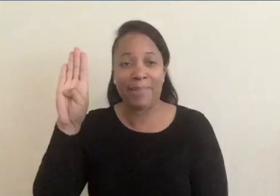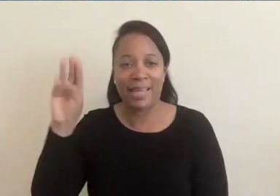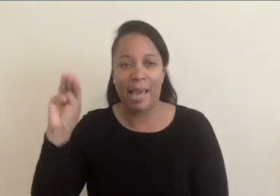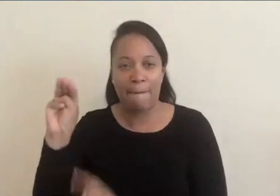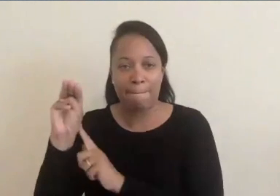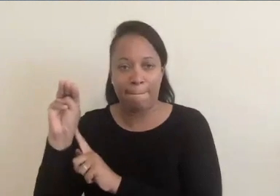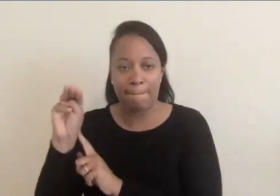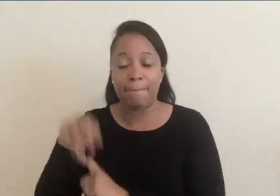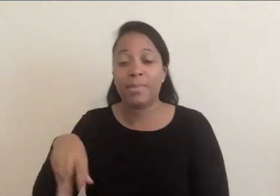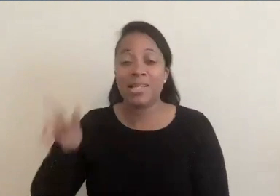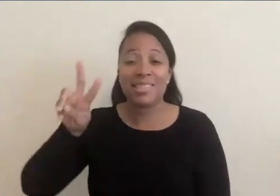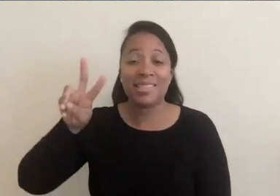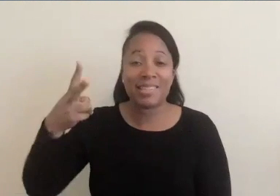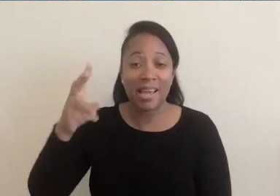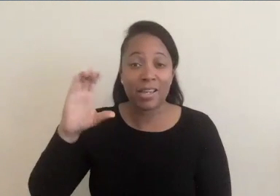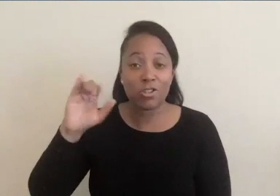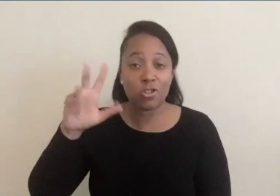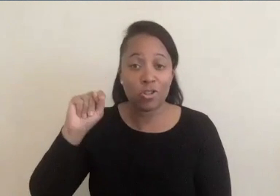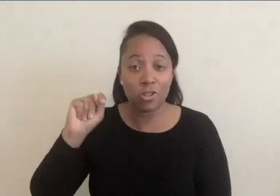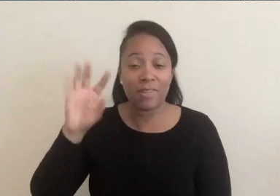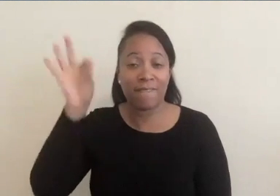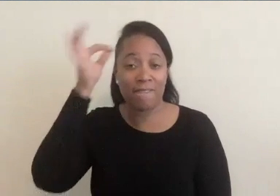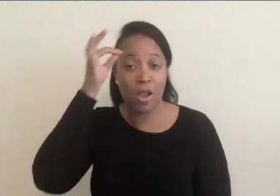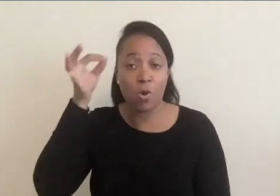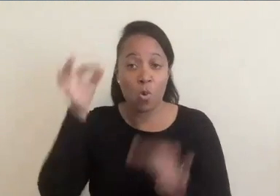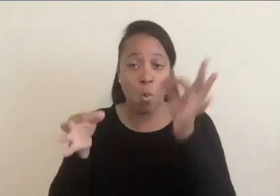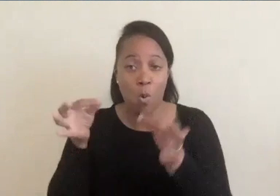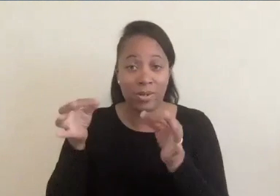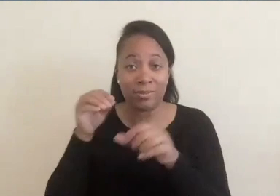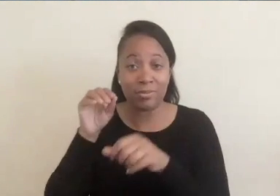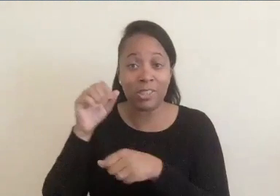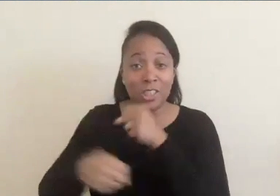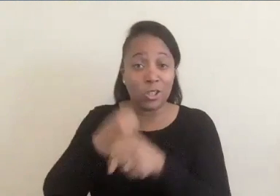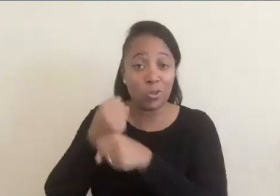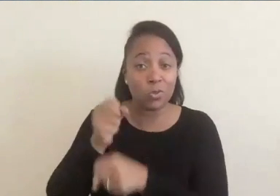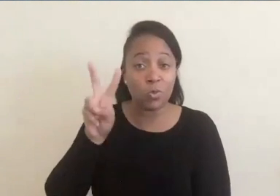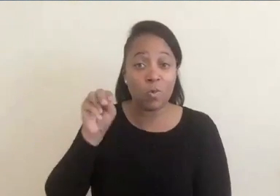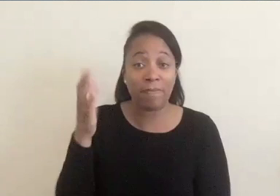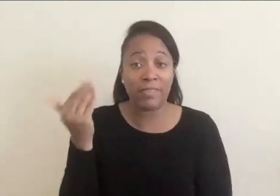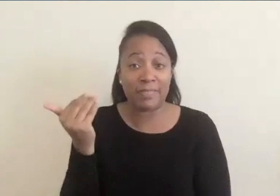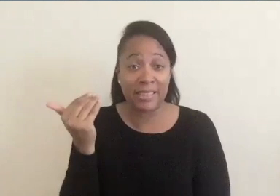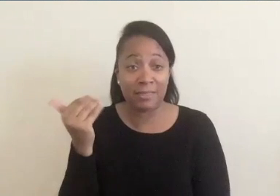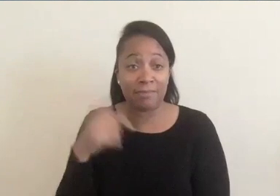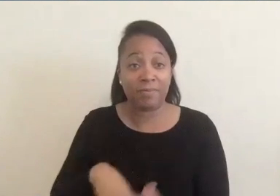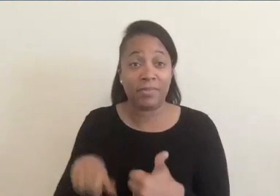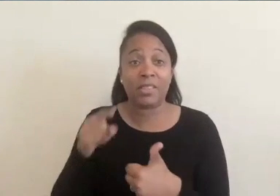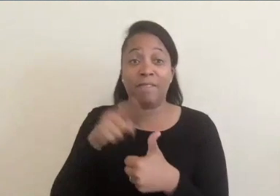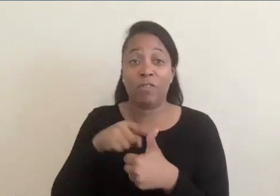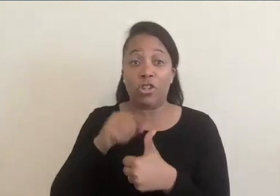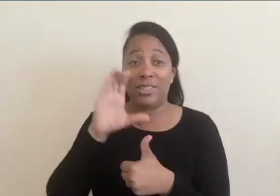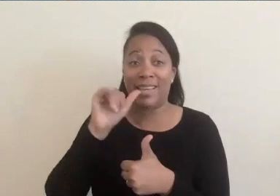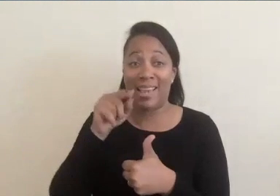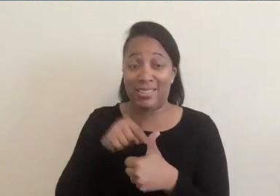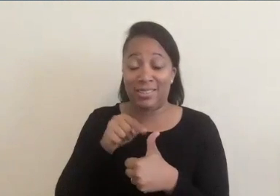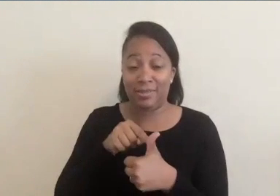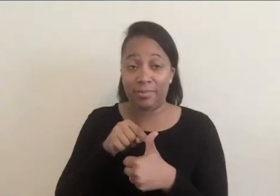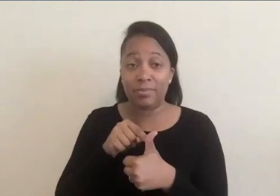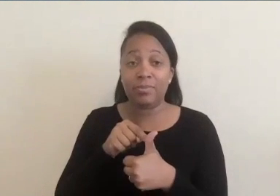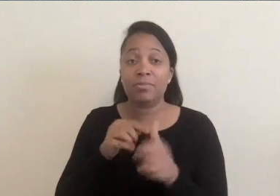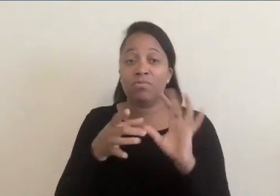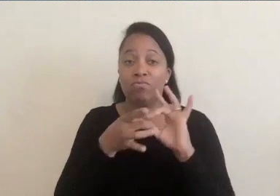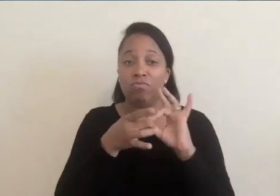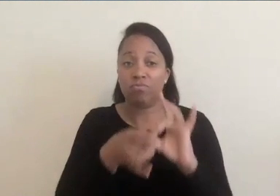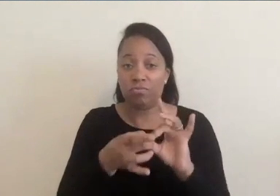the Second Circuit Federal Court in 2015. The first case here with IBM is